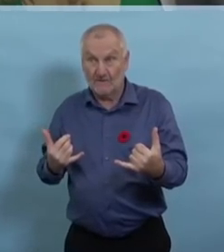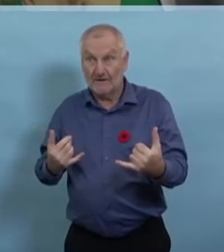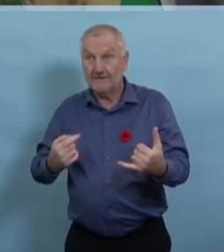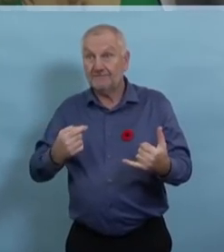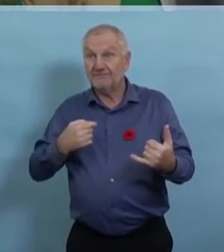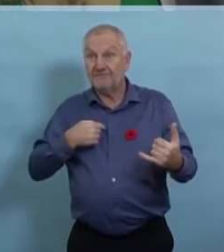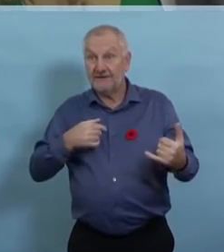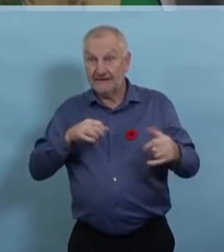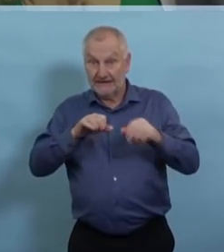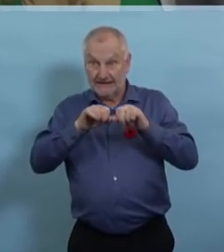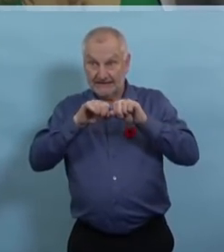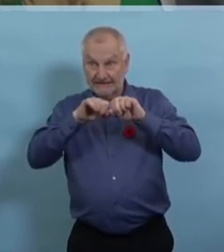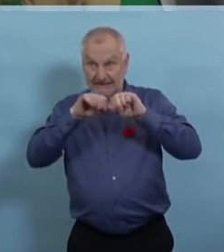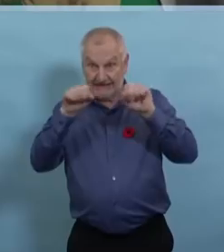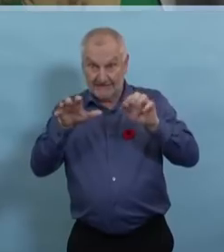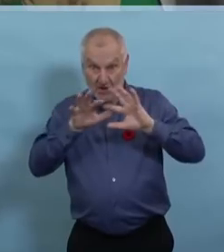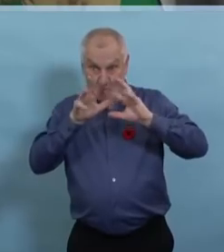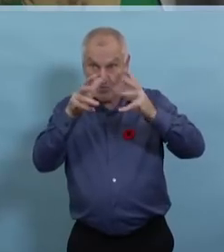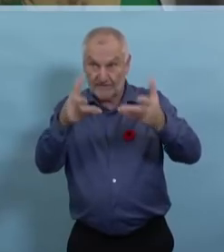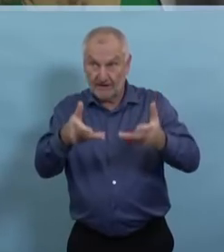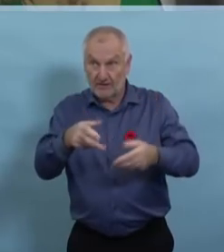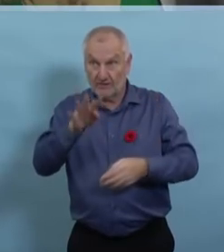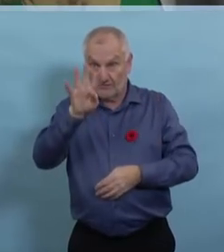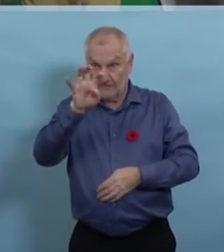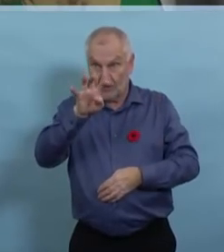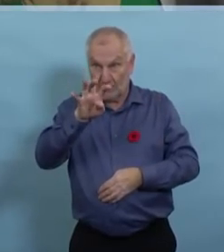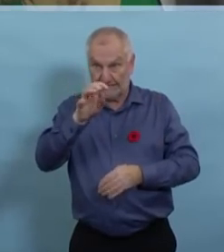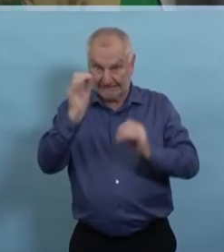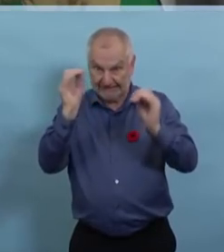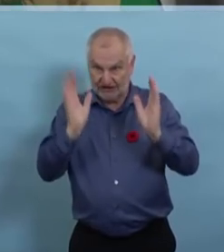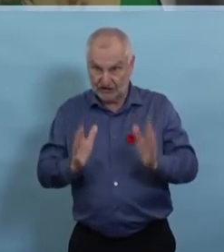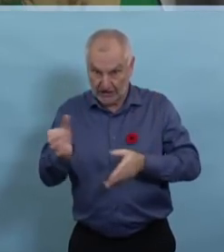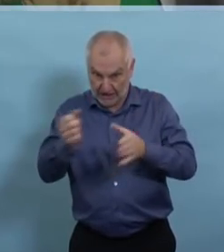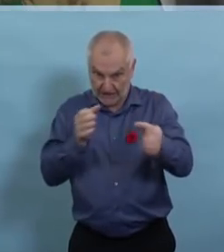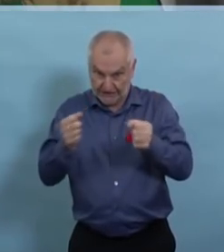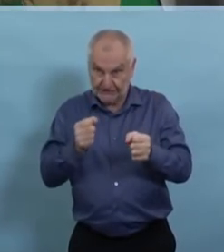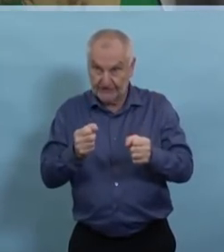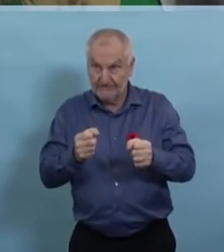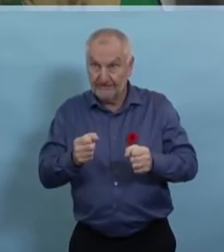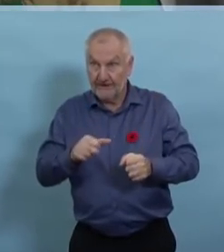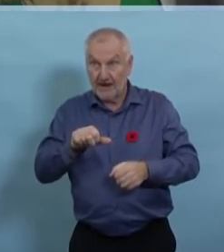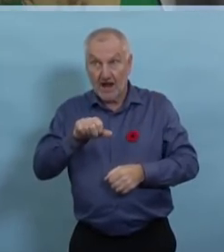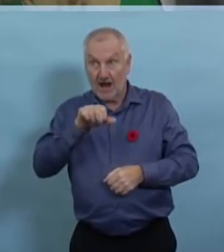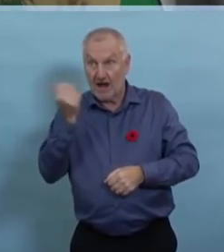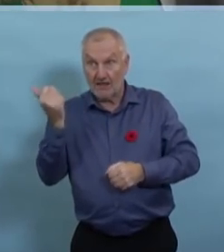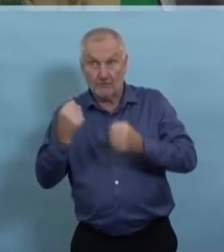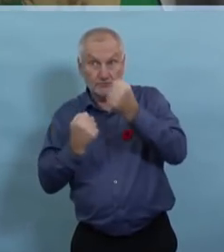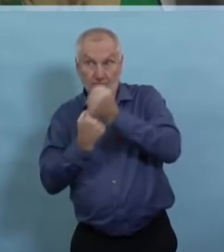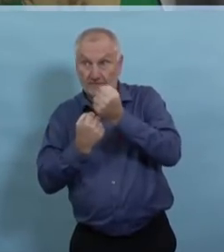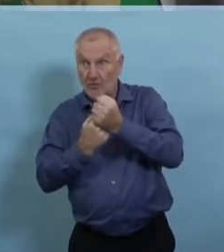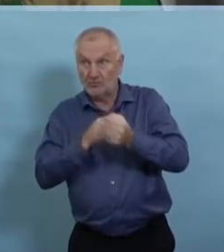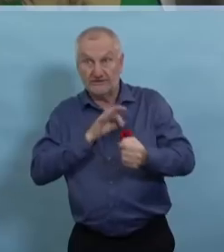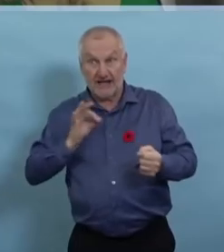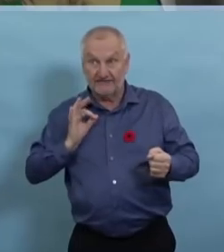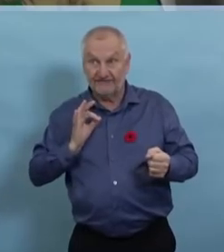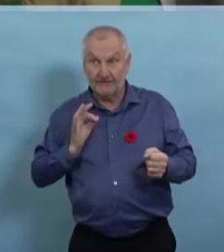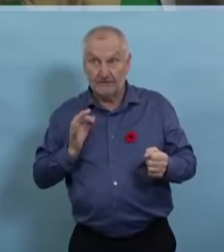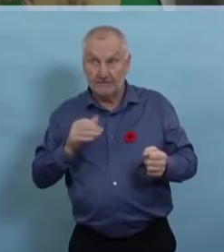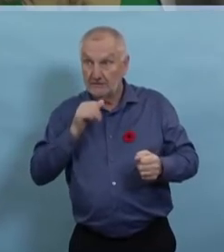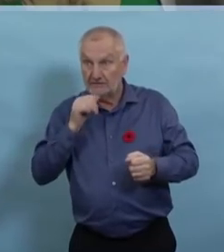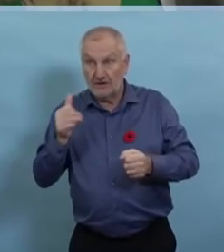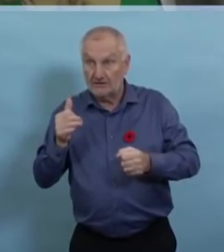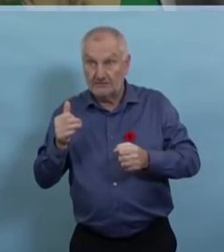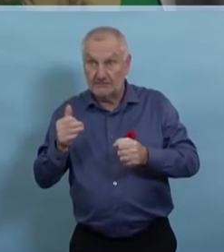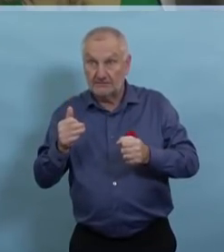and that doesn't include other support staff. So that would just be teachers, and that is because of the funding that's been